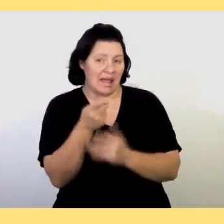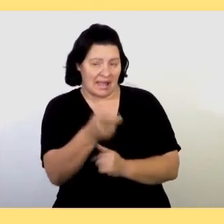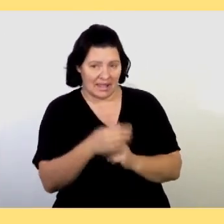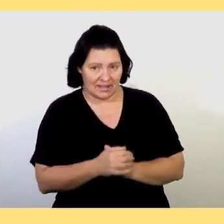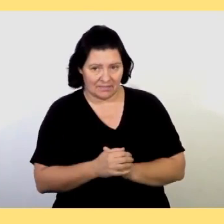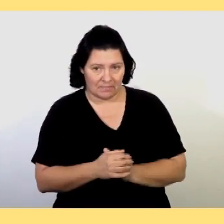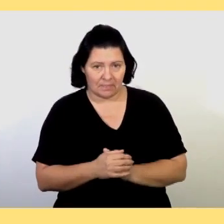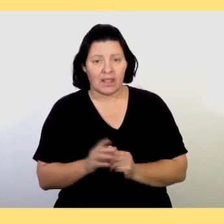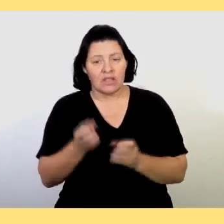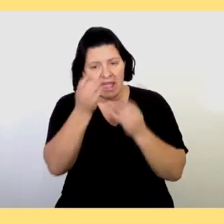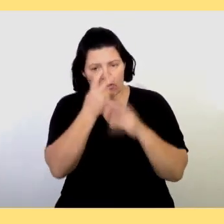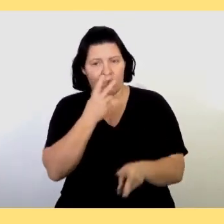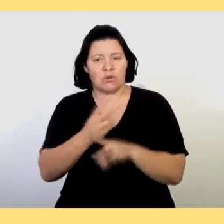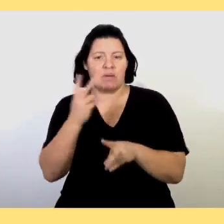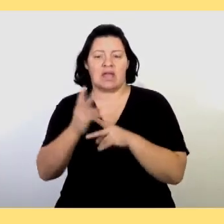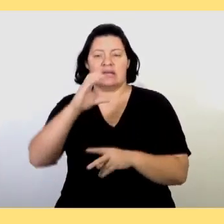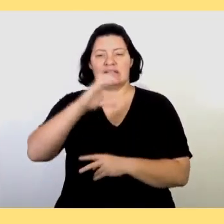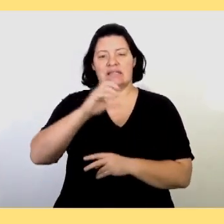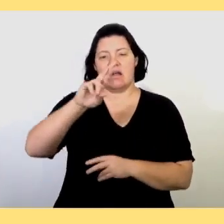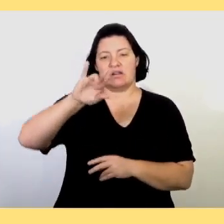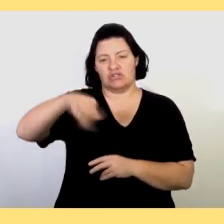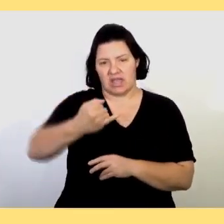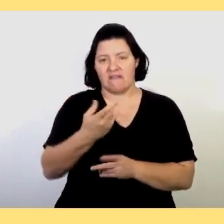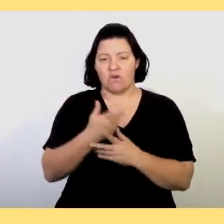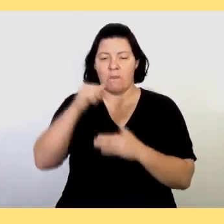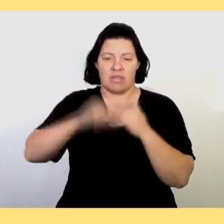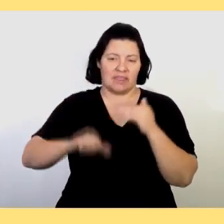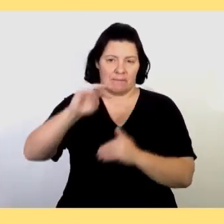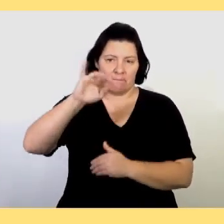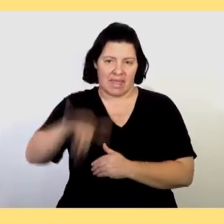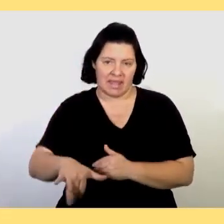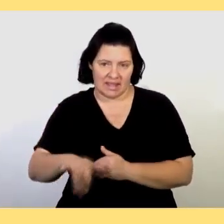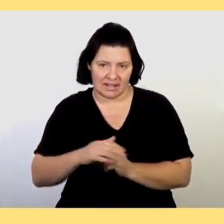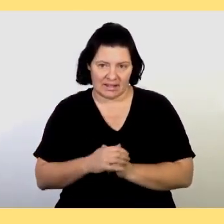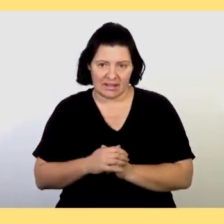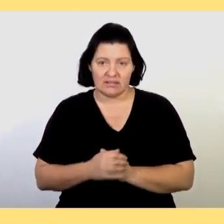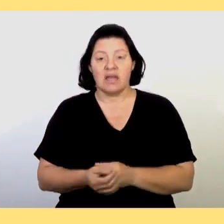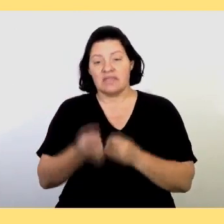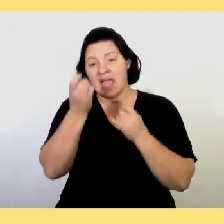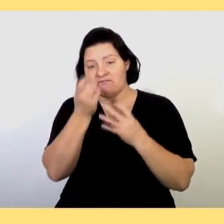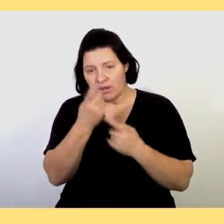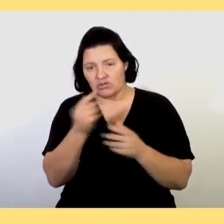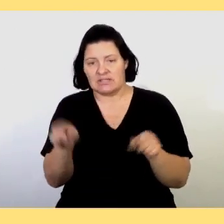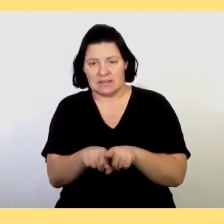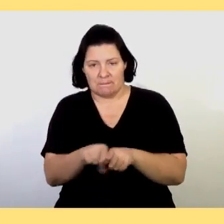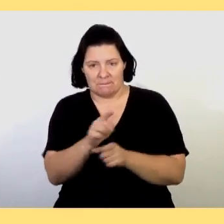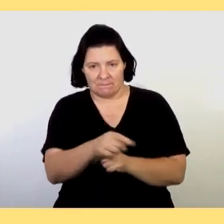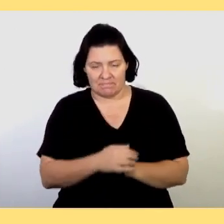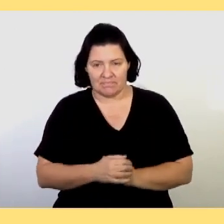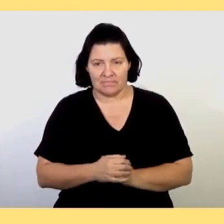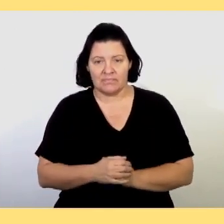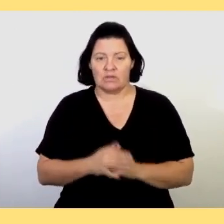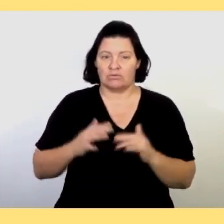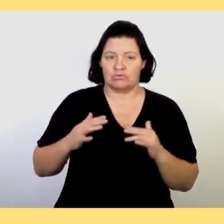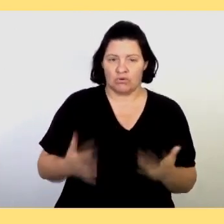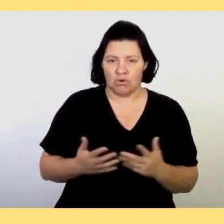here. Use the information below to prepare the CRJ for the month of May. And the information is as follows.